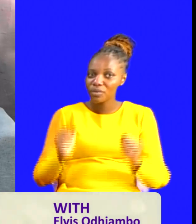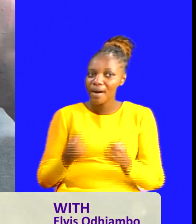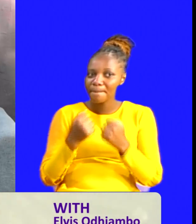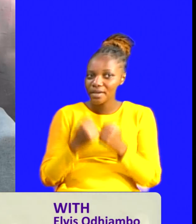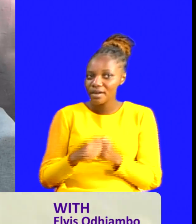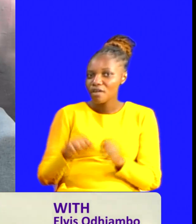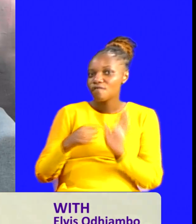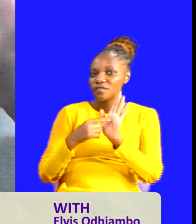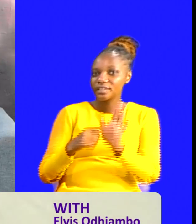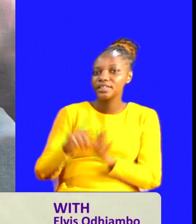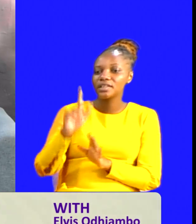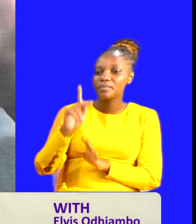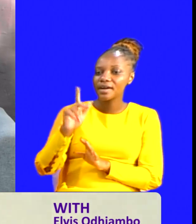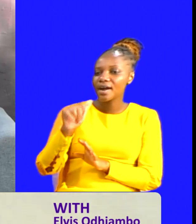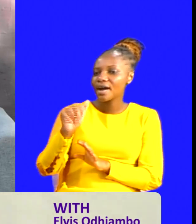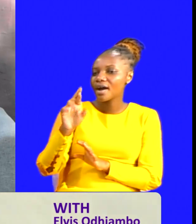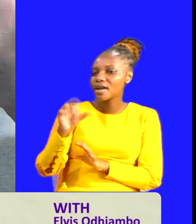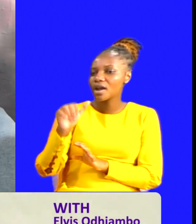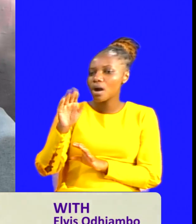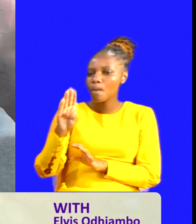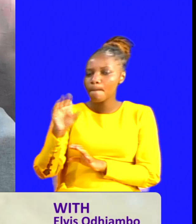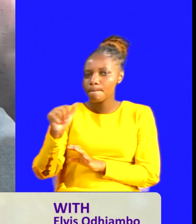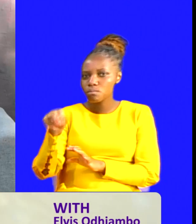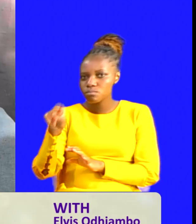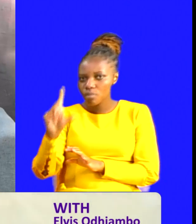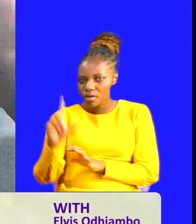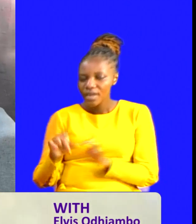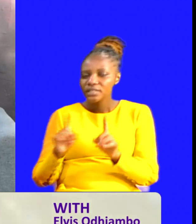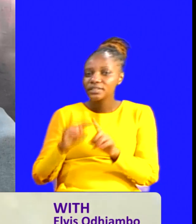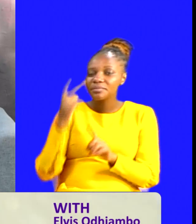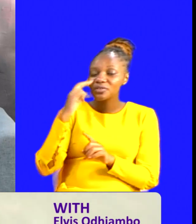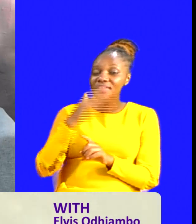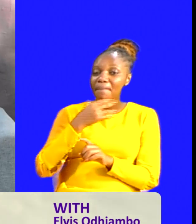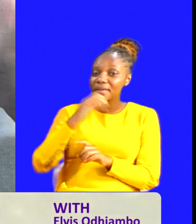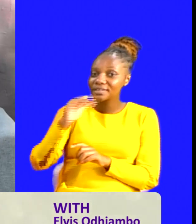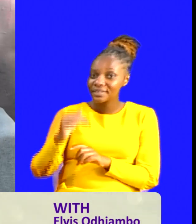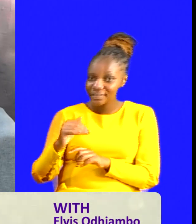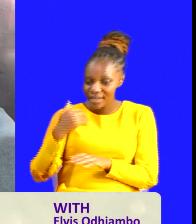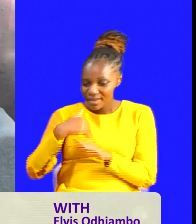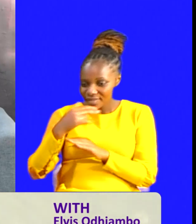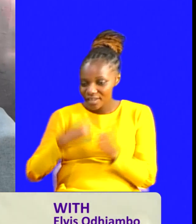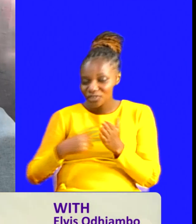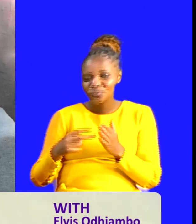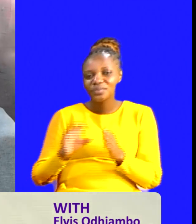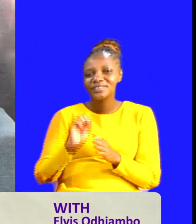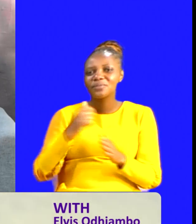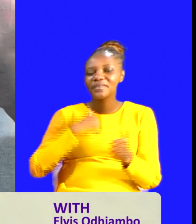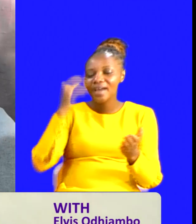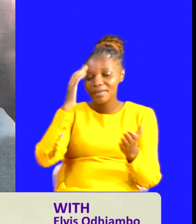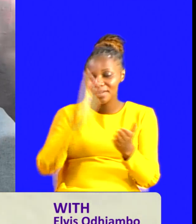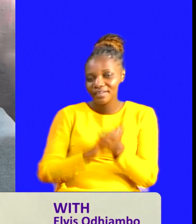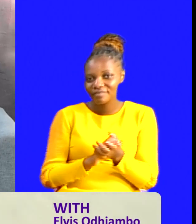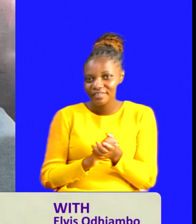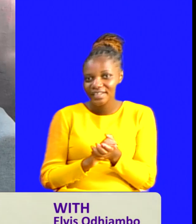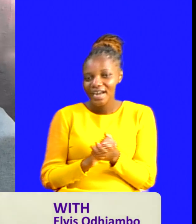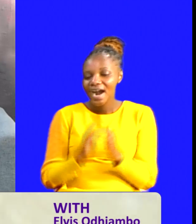games to be played. Premier League, they're having the likes of Man City coming up in 2 weeks' time. So I believe, Chelsea, I